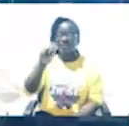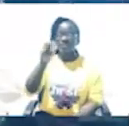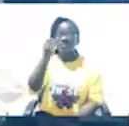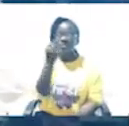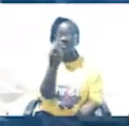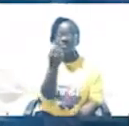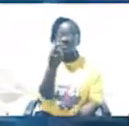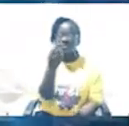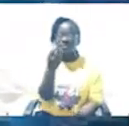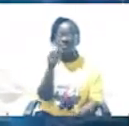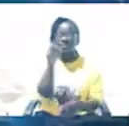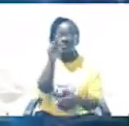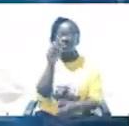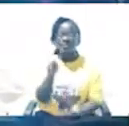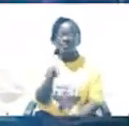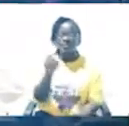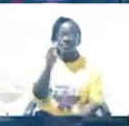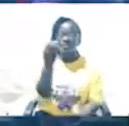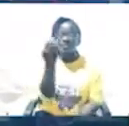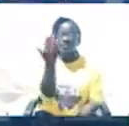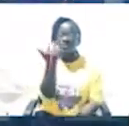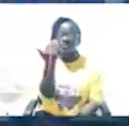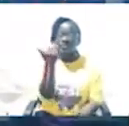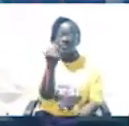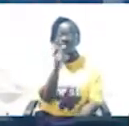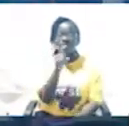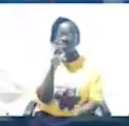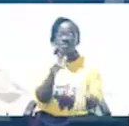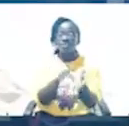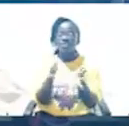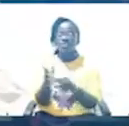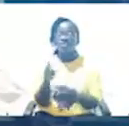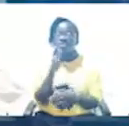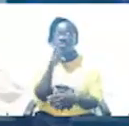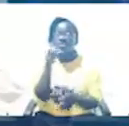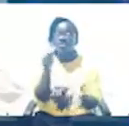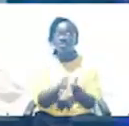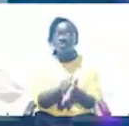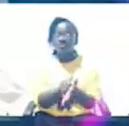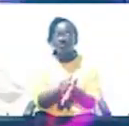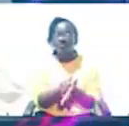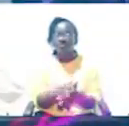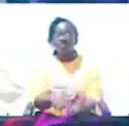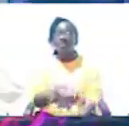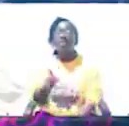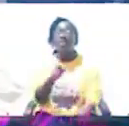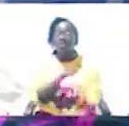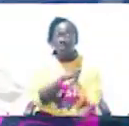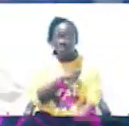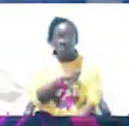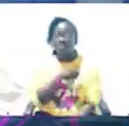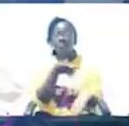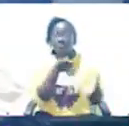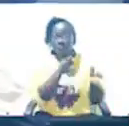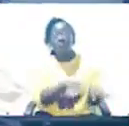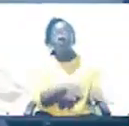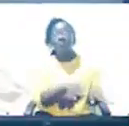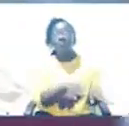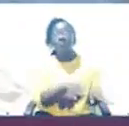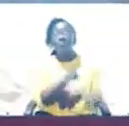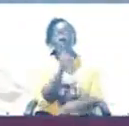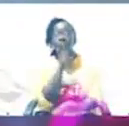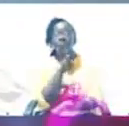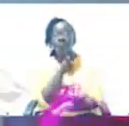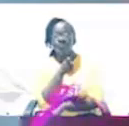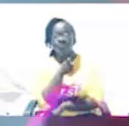Jesus said to them plainly, Jesus can say one perfect. Lazarus is dead. Lazarus, where would you?